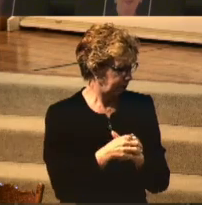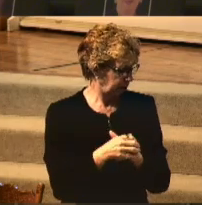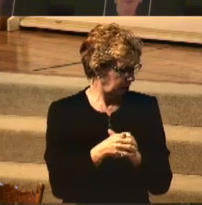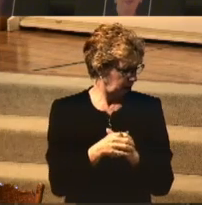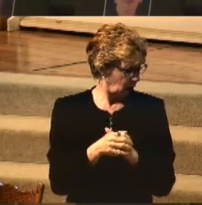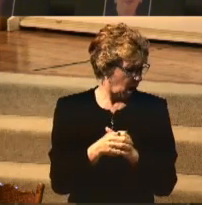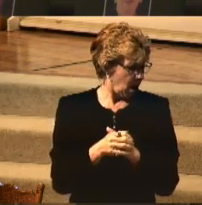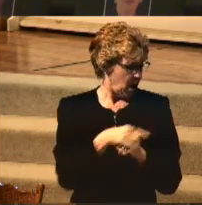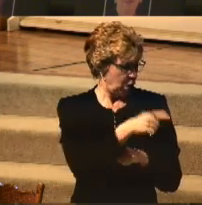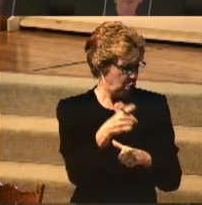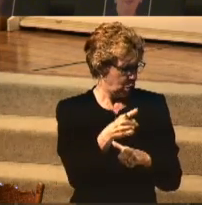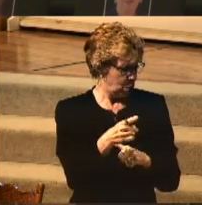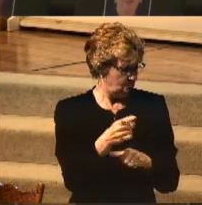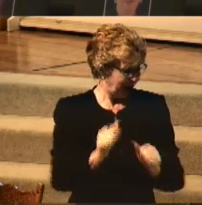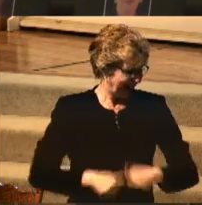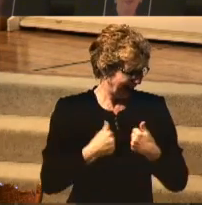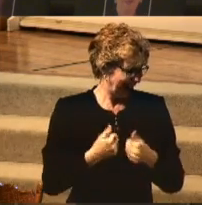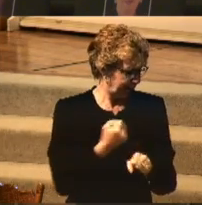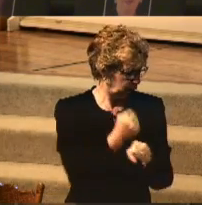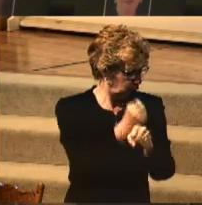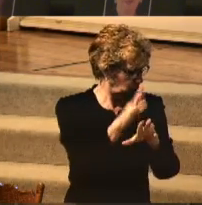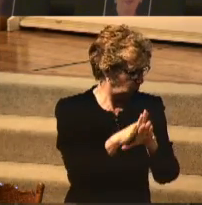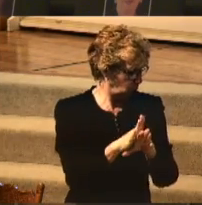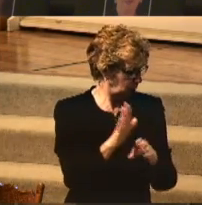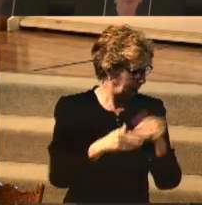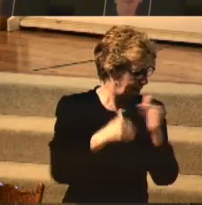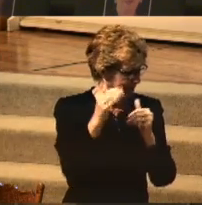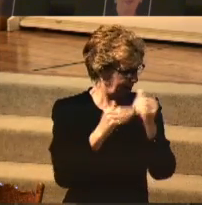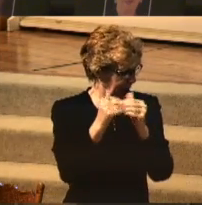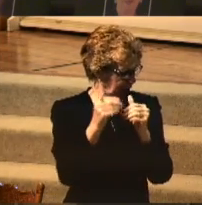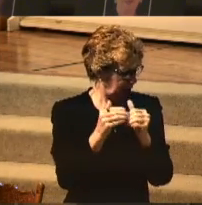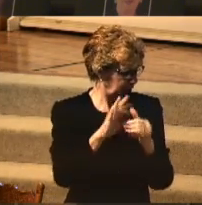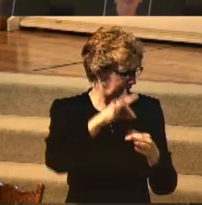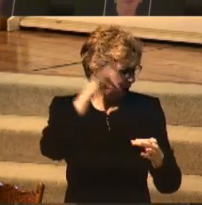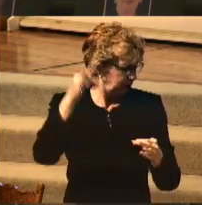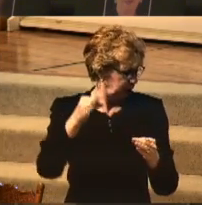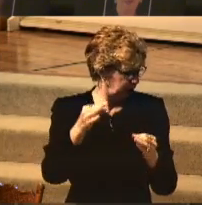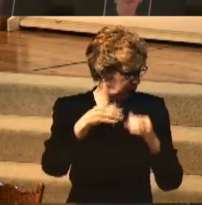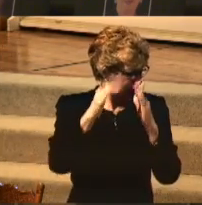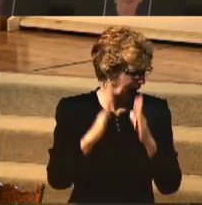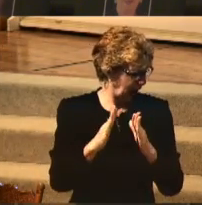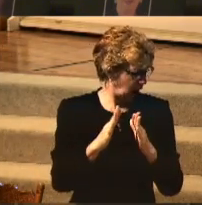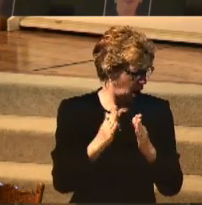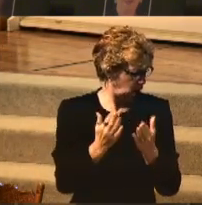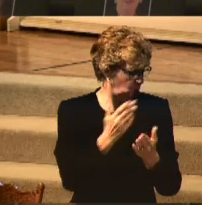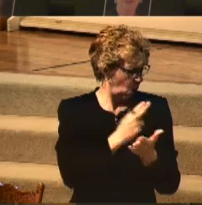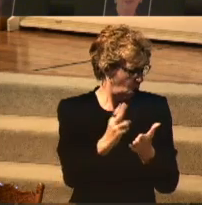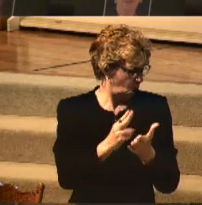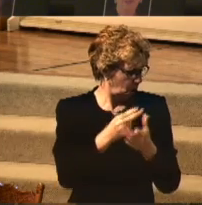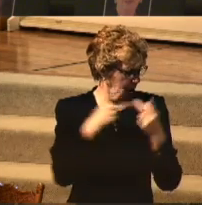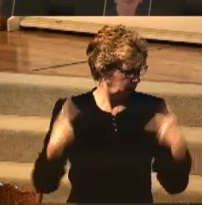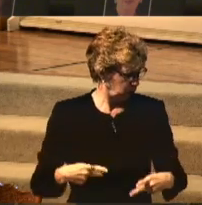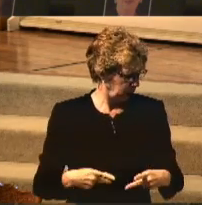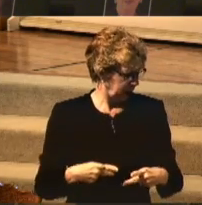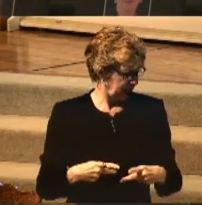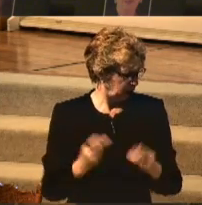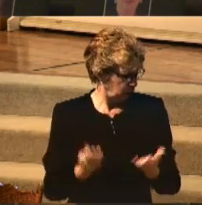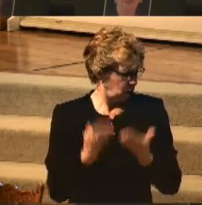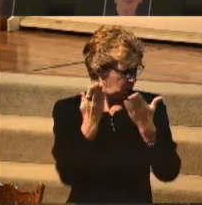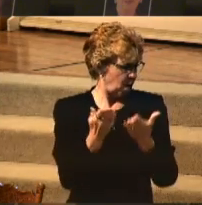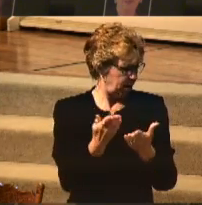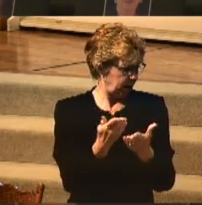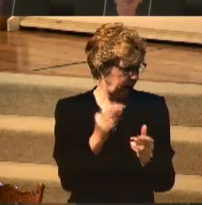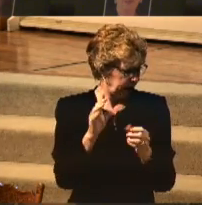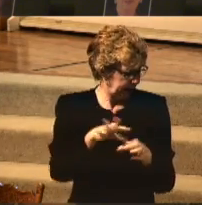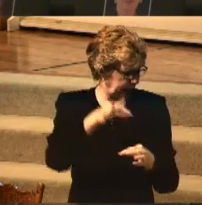are built up a spiritual house and holy priesthood, to offer up spiritual sacrifices acceptable to God